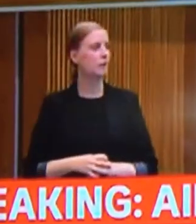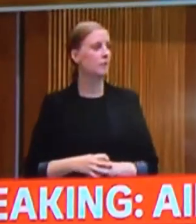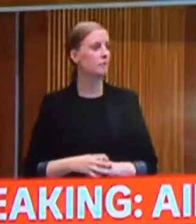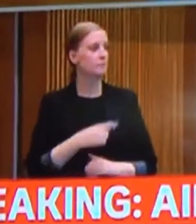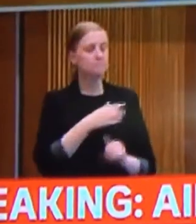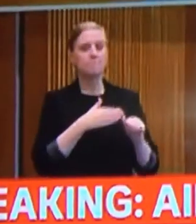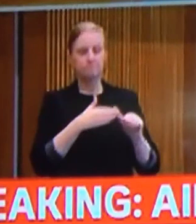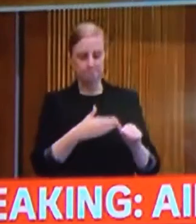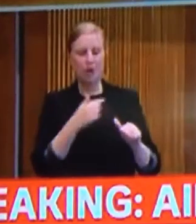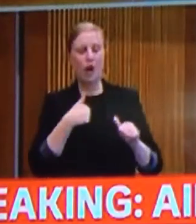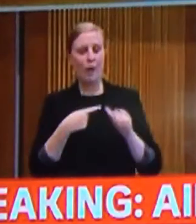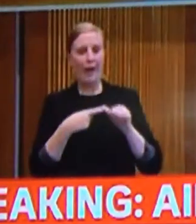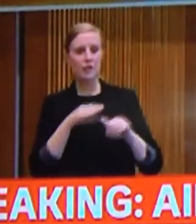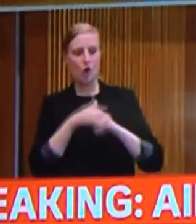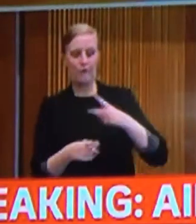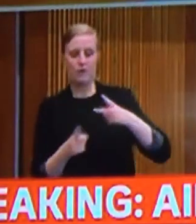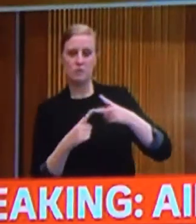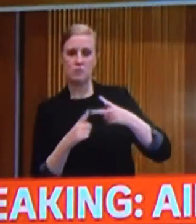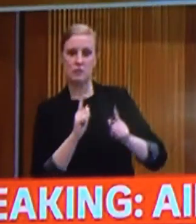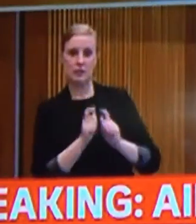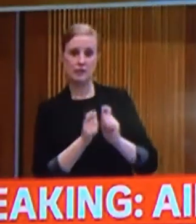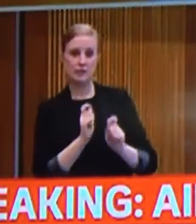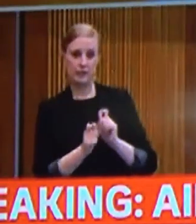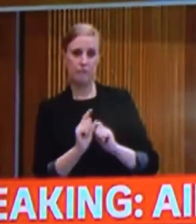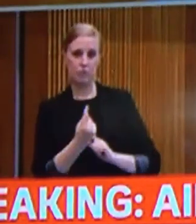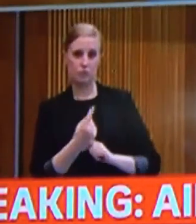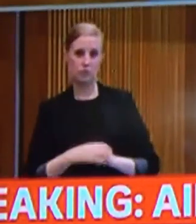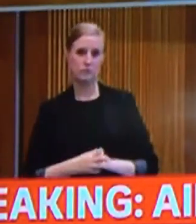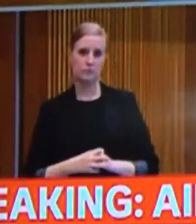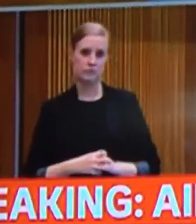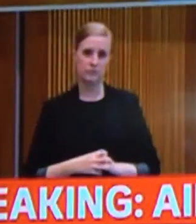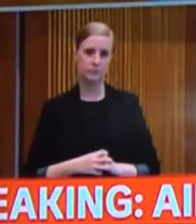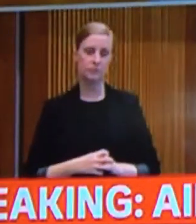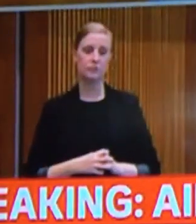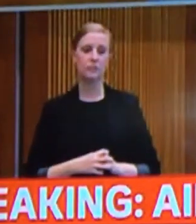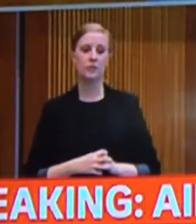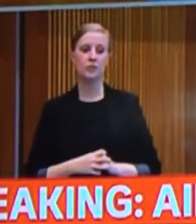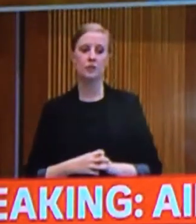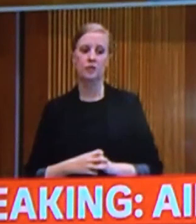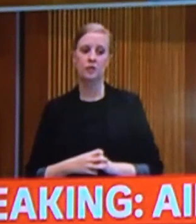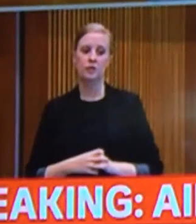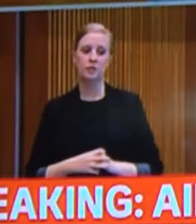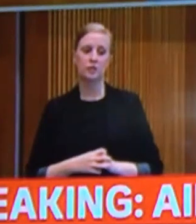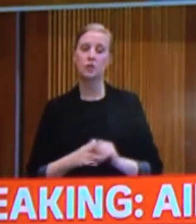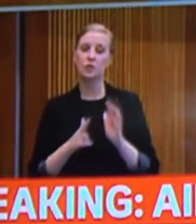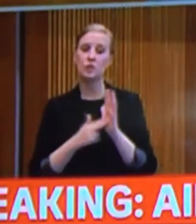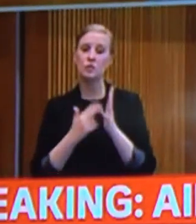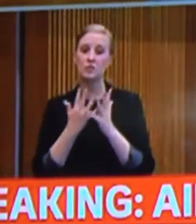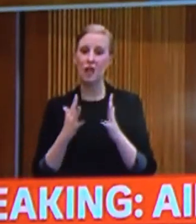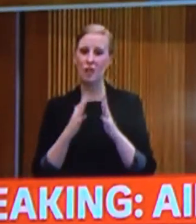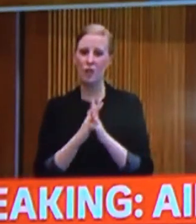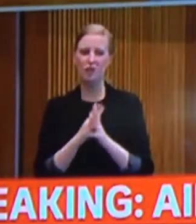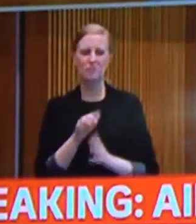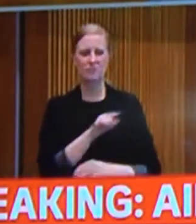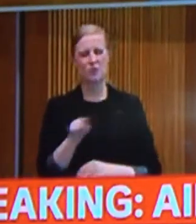the testing first. In terms of the testing, New South Wales has been doing a tremendous job